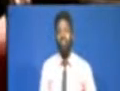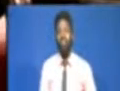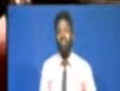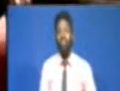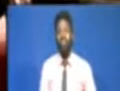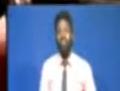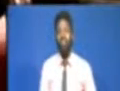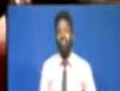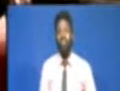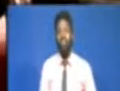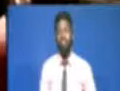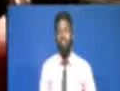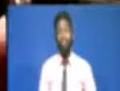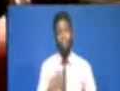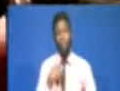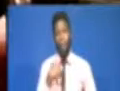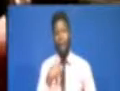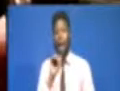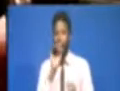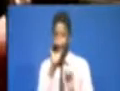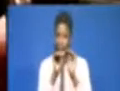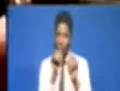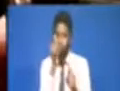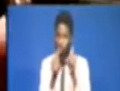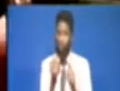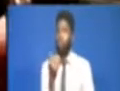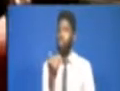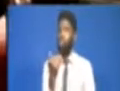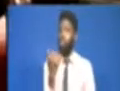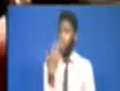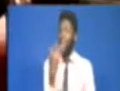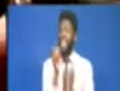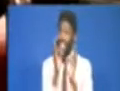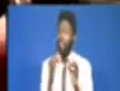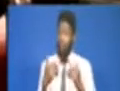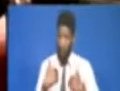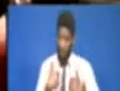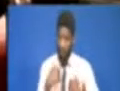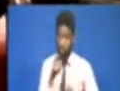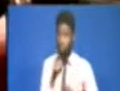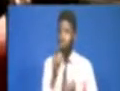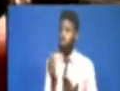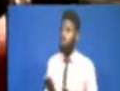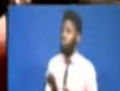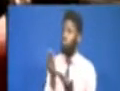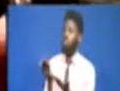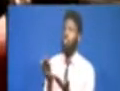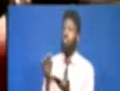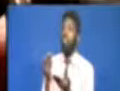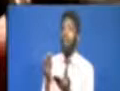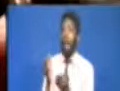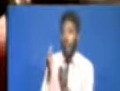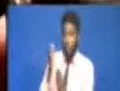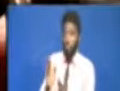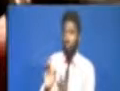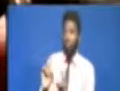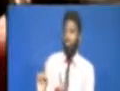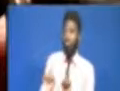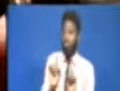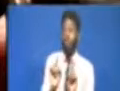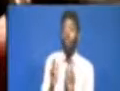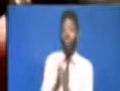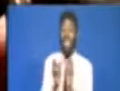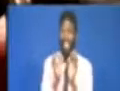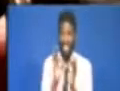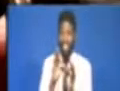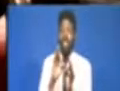I'll ask you which documents, then if you have them, you'll give it to the officer standing next to you. If they're in a bundle